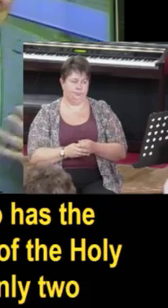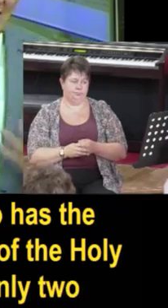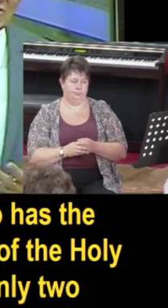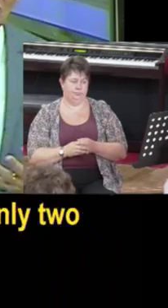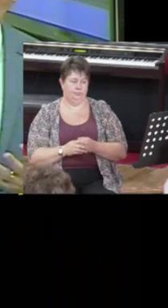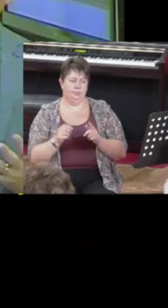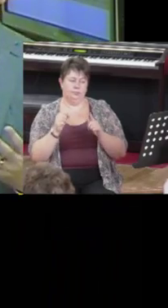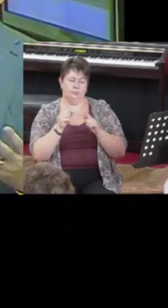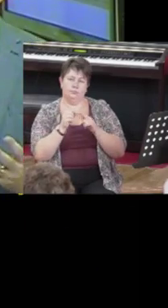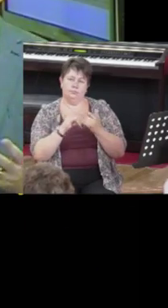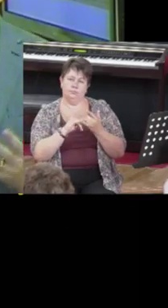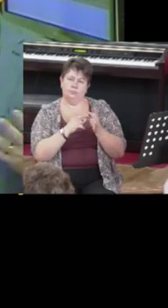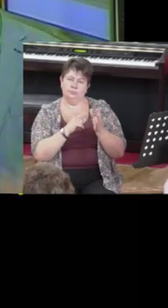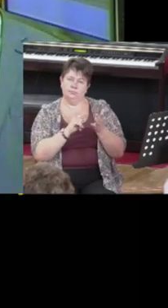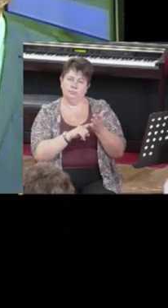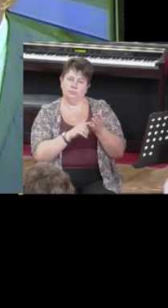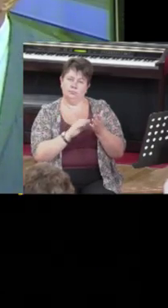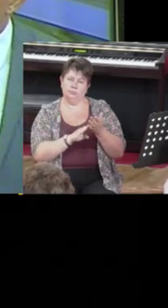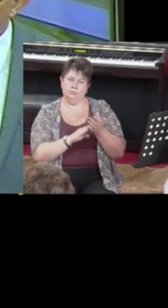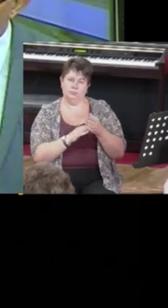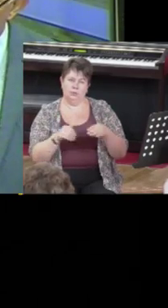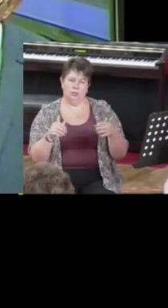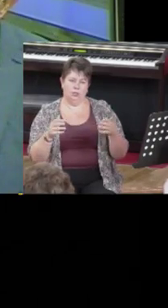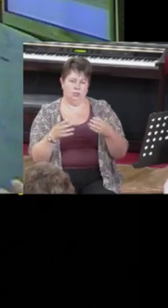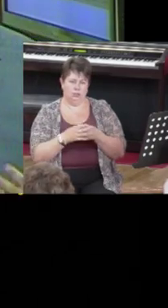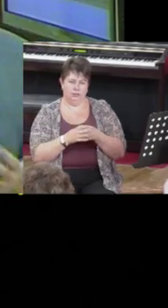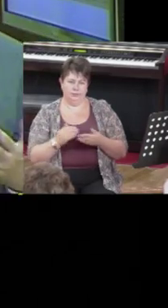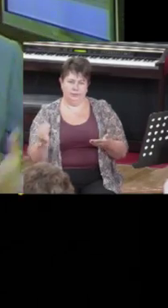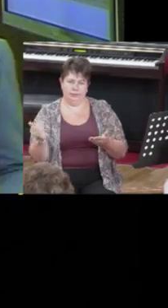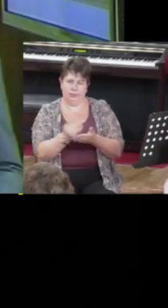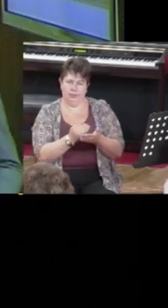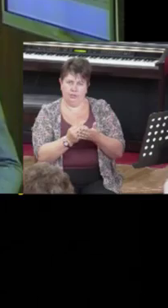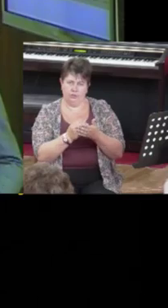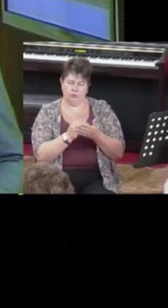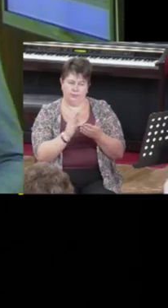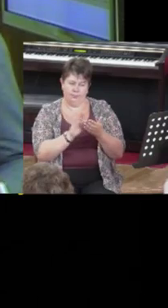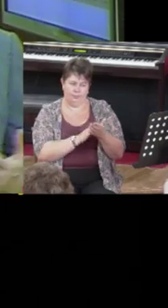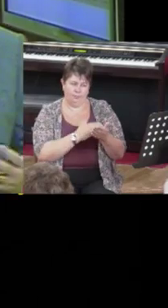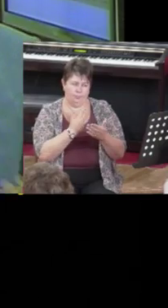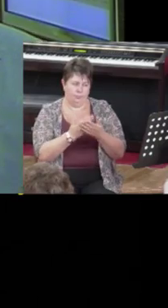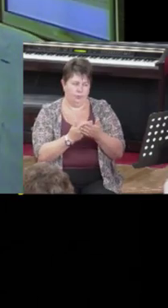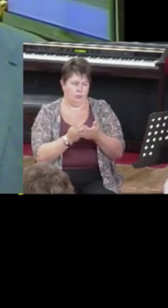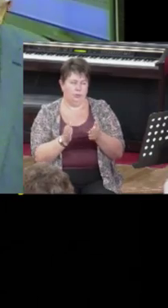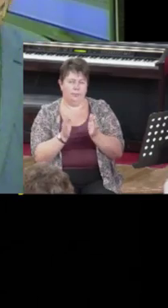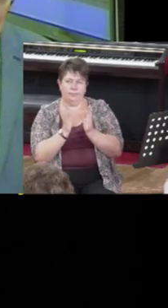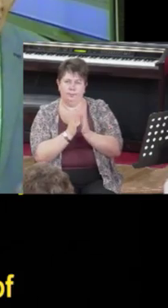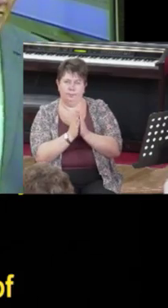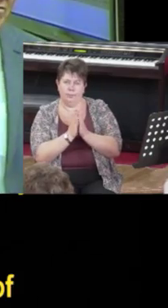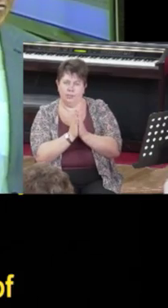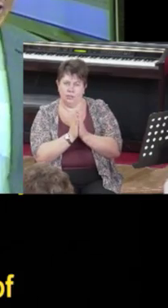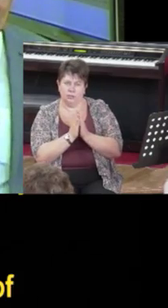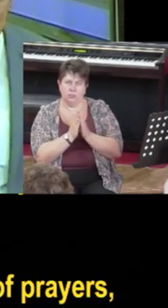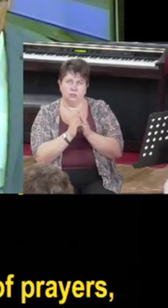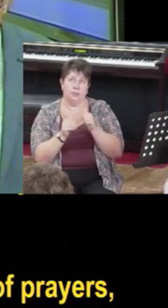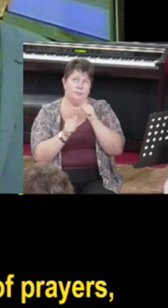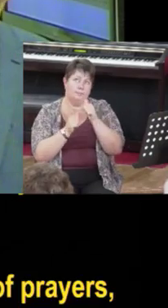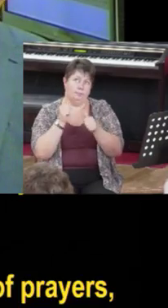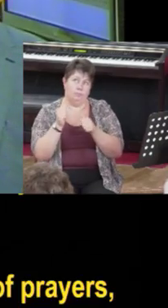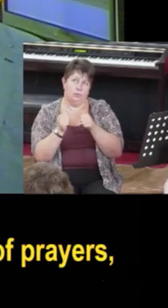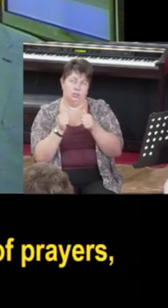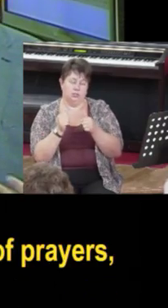The Psalms is really a collection of prayers, of poems, of prose, of